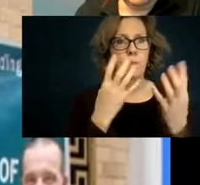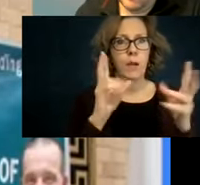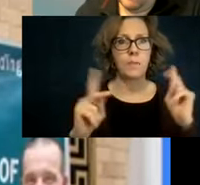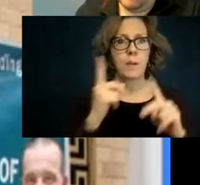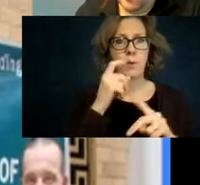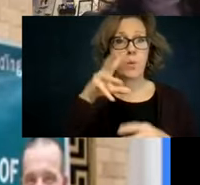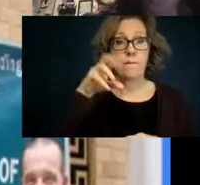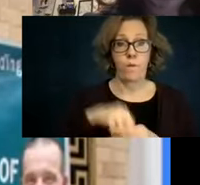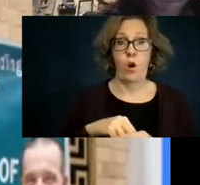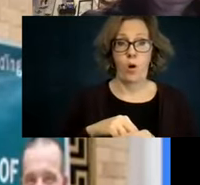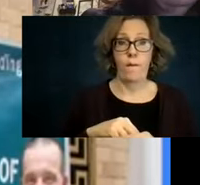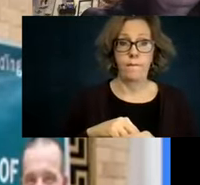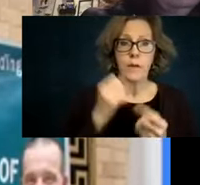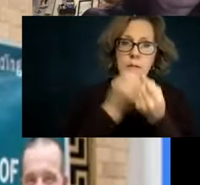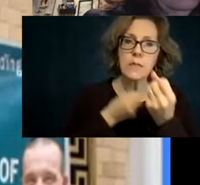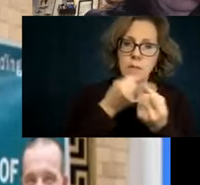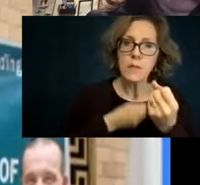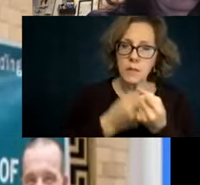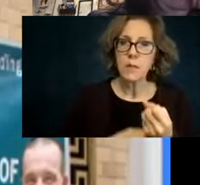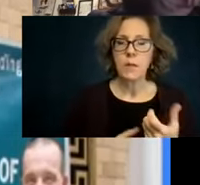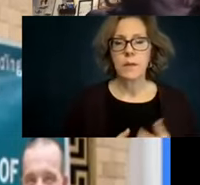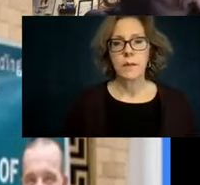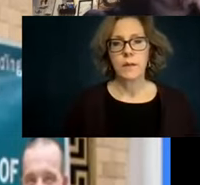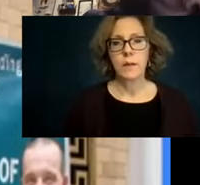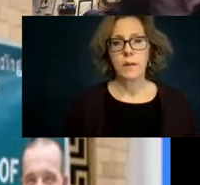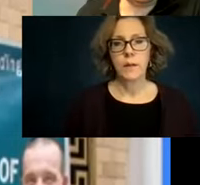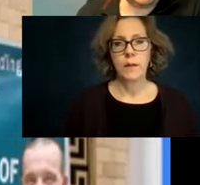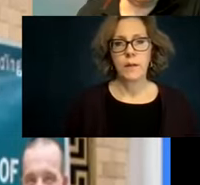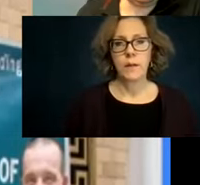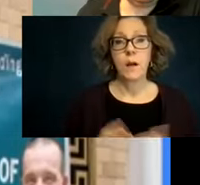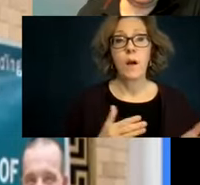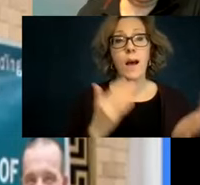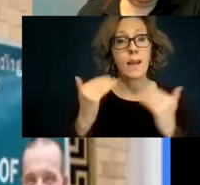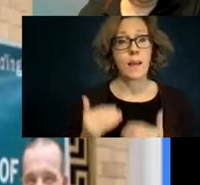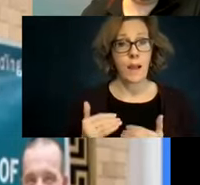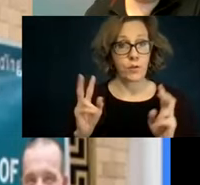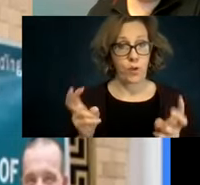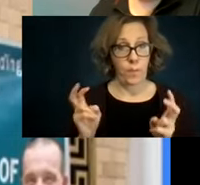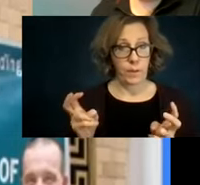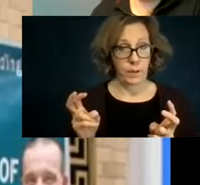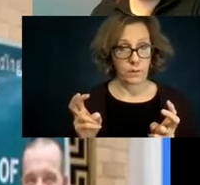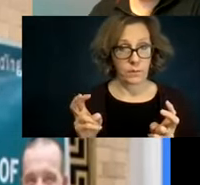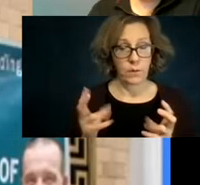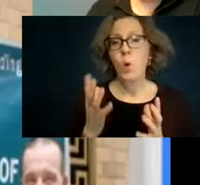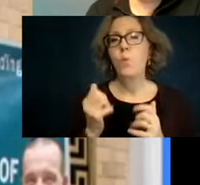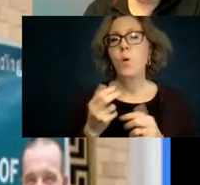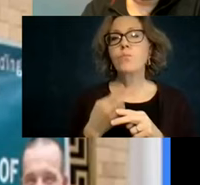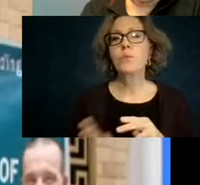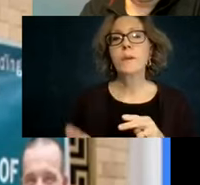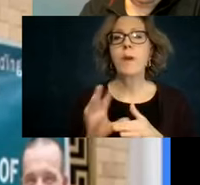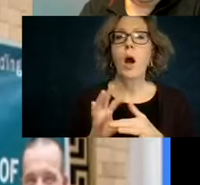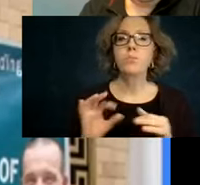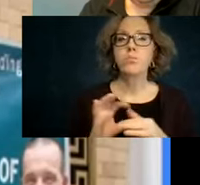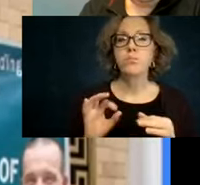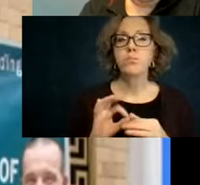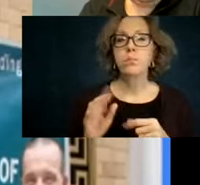advocacy and that movement. Yeah. And to bring us to this next topic, we wanted to just talk quickly on a little bit